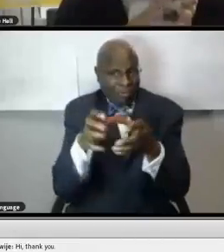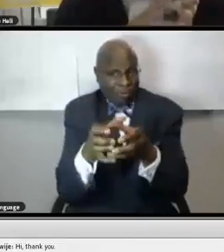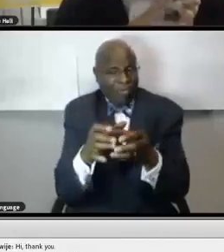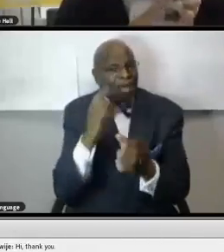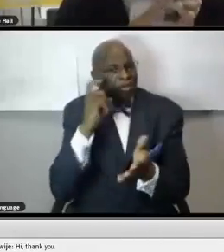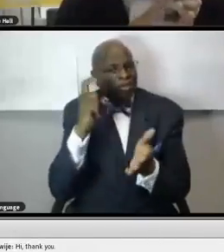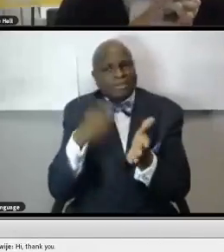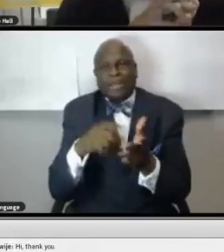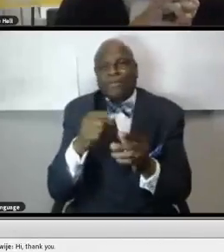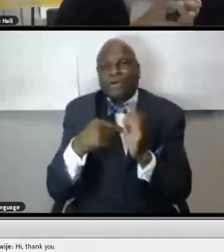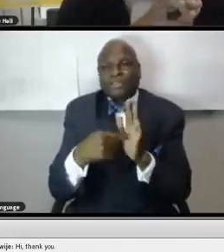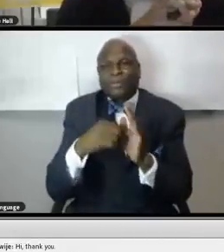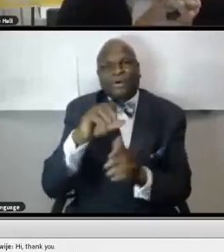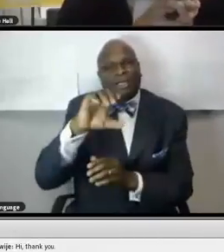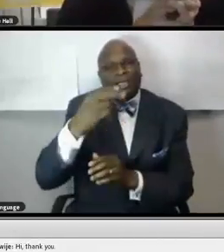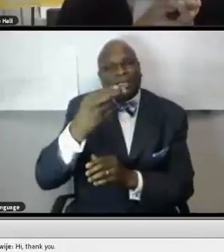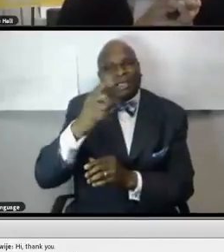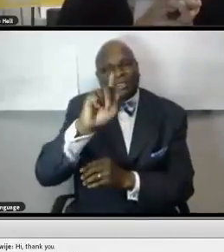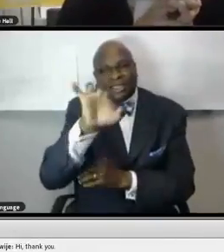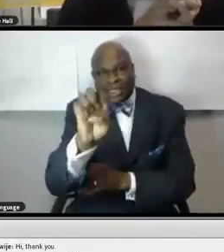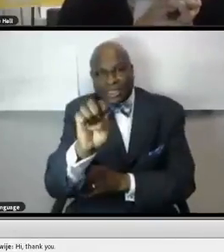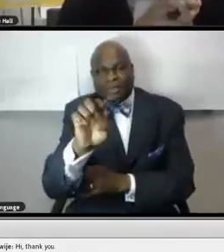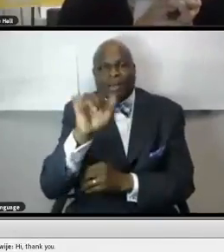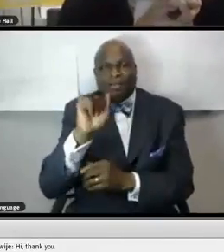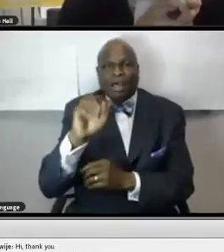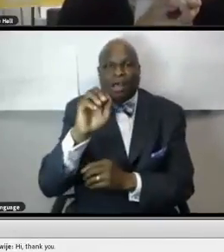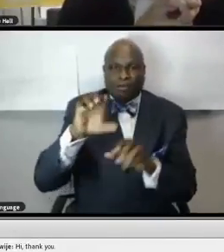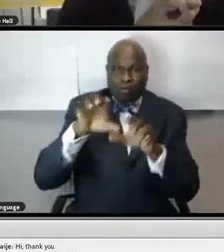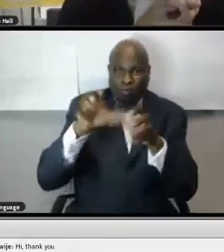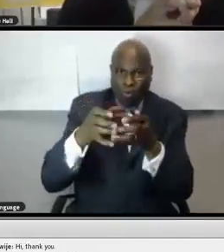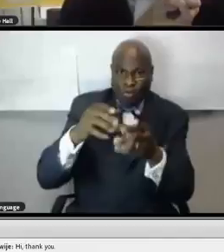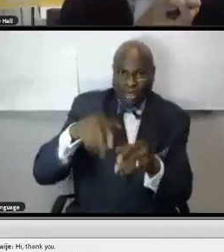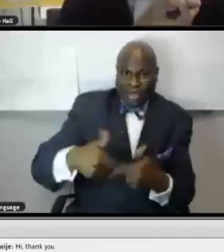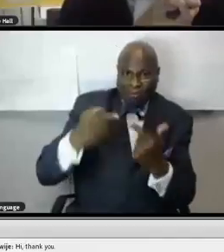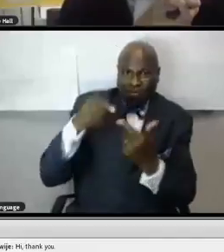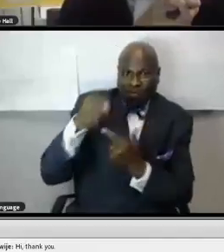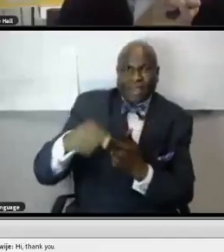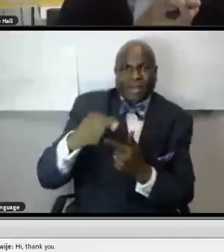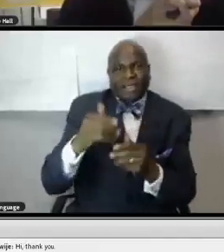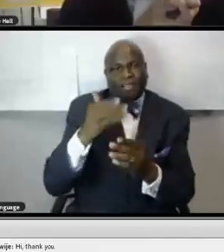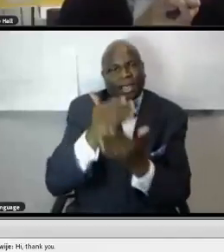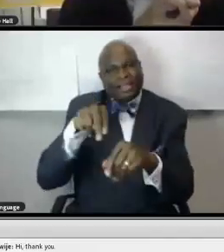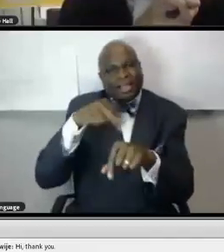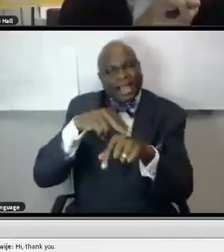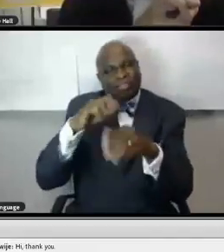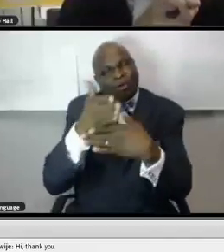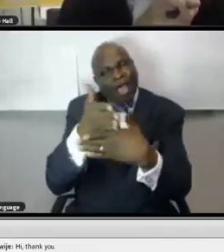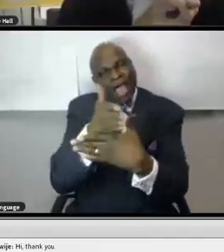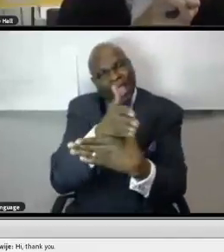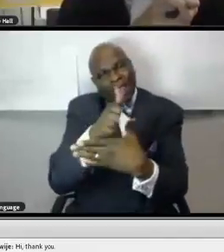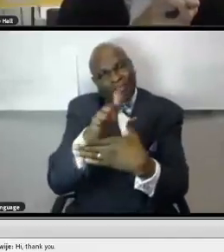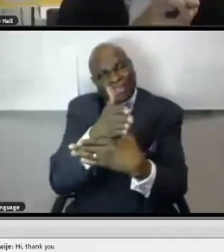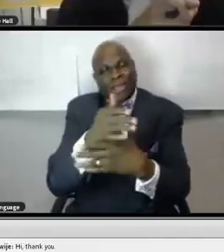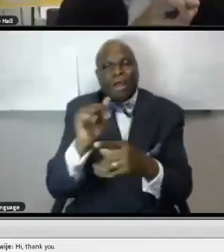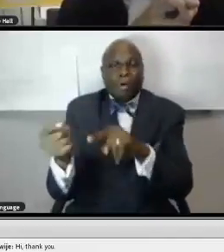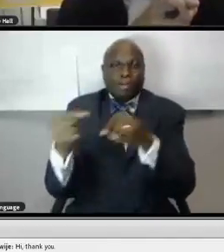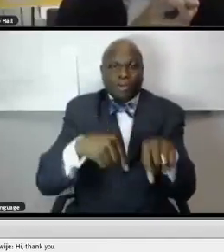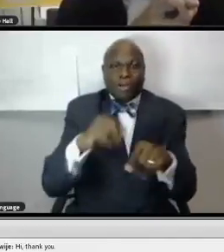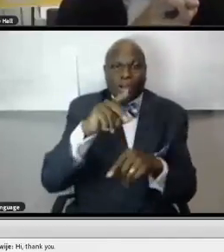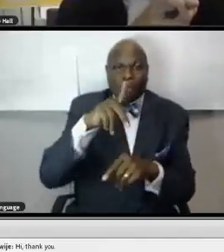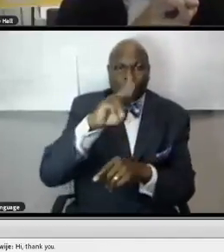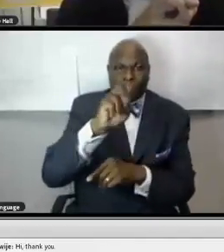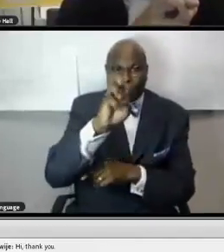look, say, to Chile, you'll see that the Mapuche are right at the national average. If you go to